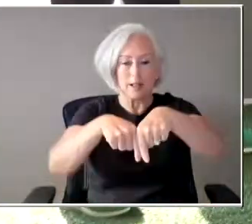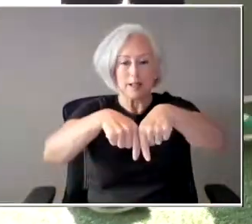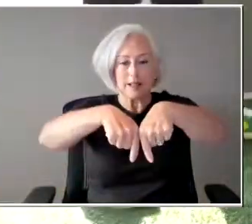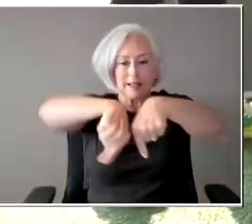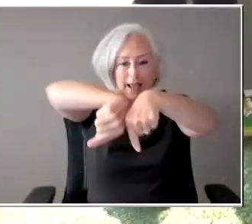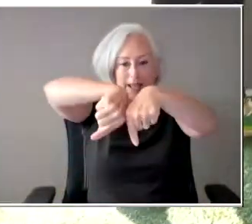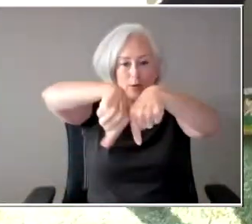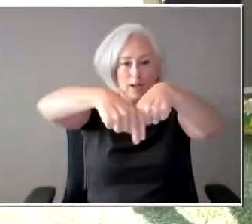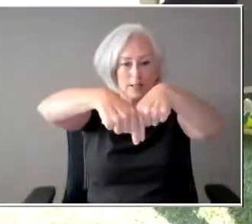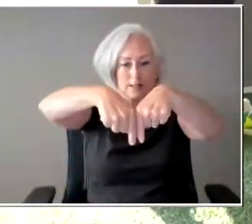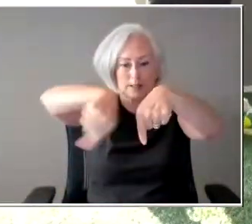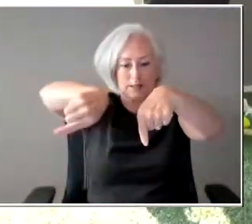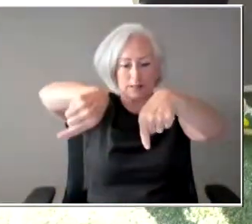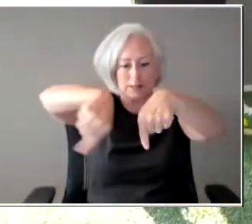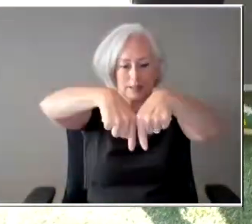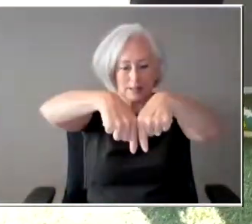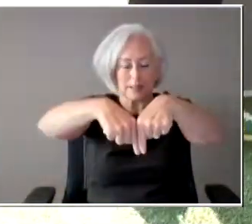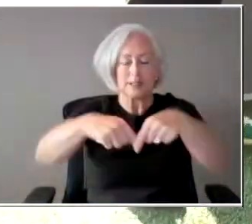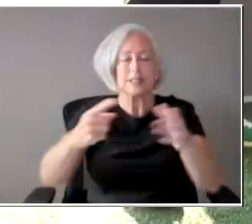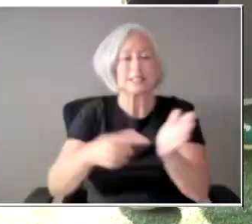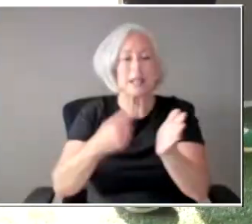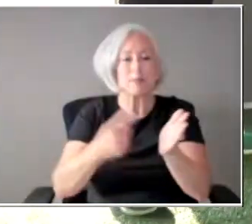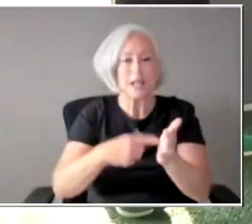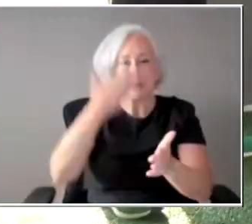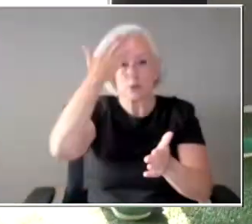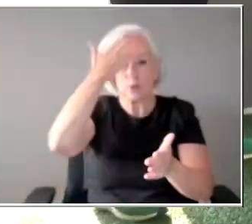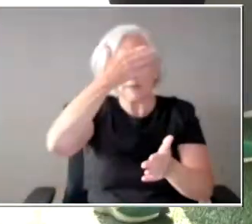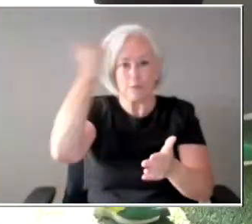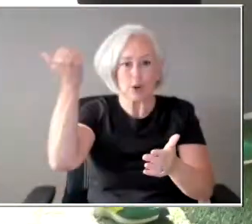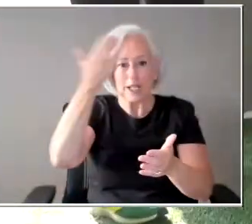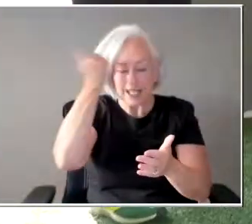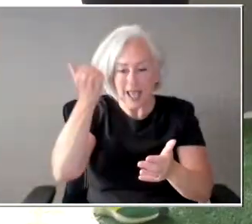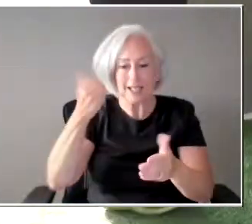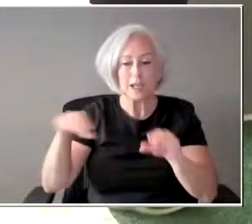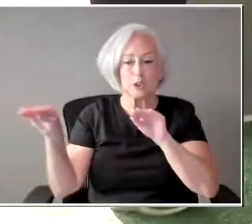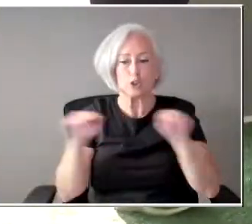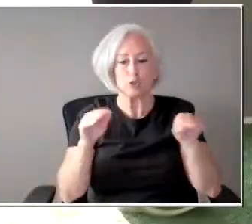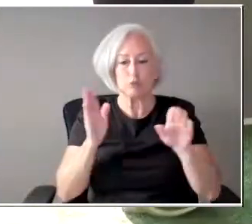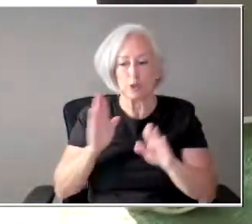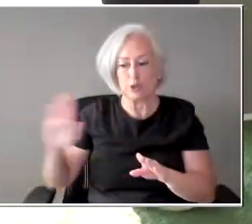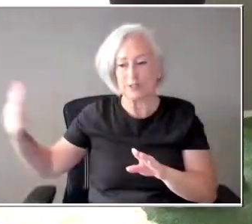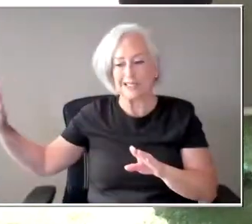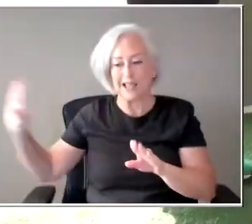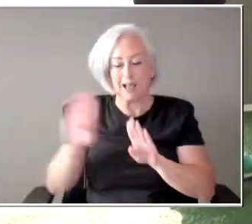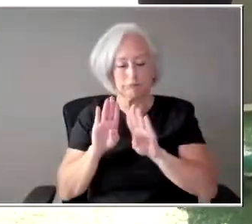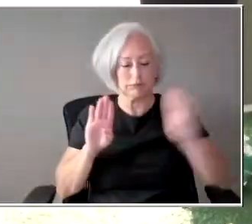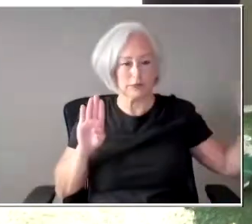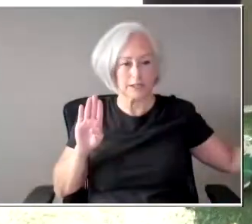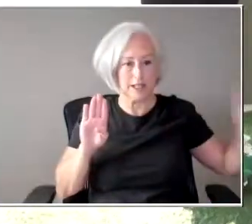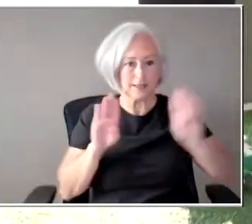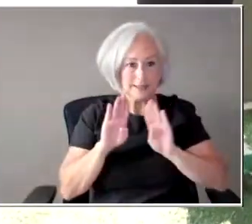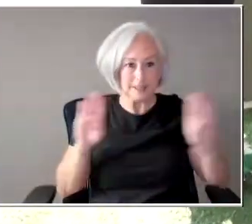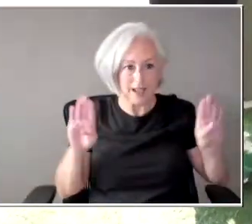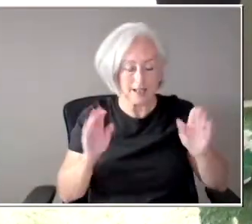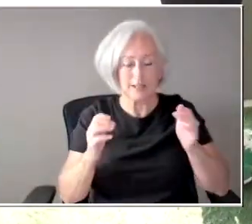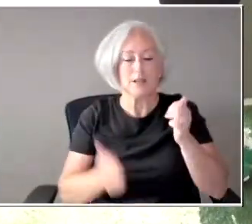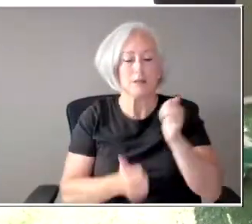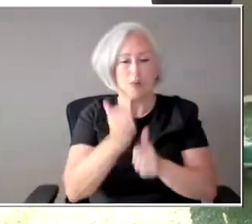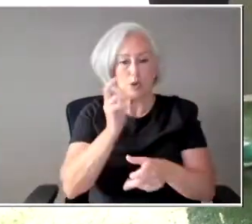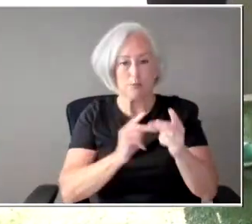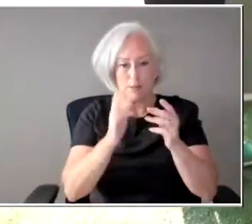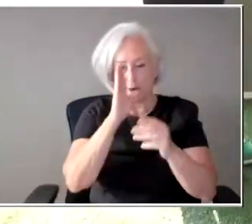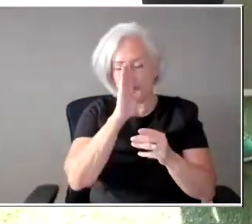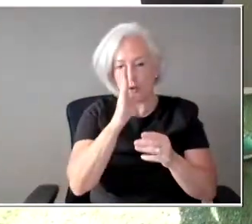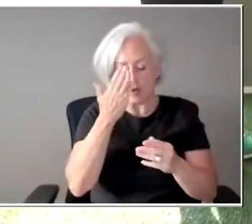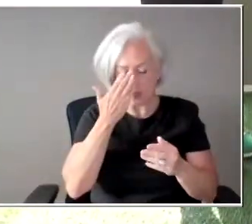forget to move in our lateral plane. Most everything that we do in our daily life is front and back. So it is important to work like the side stabilizer muscles, especially as a runner.